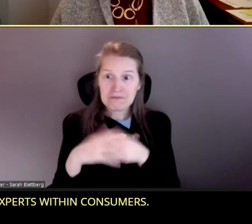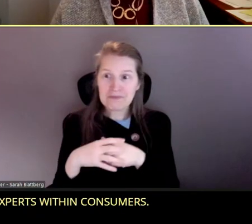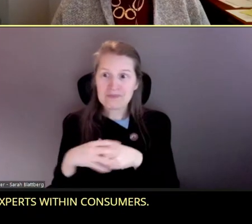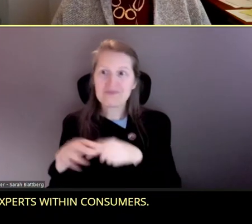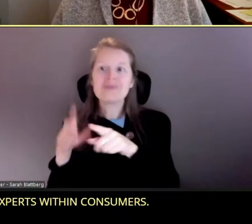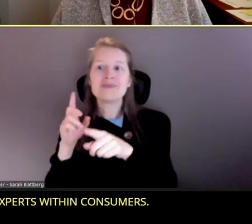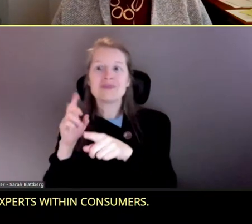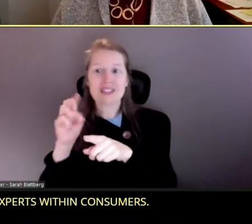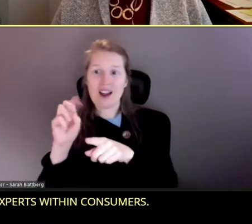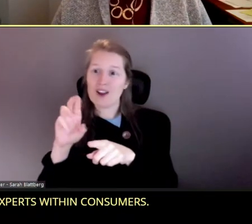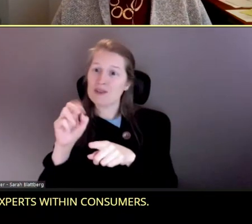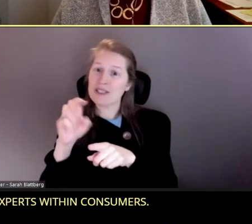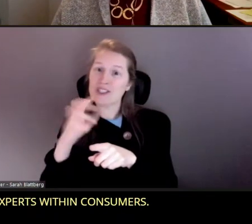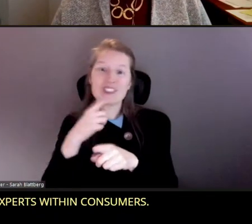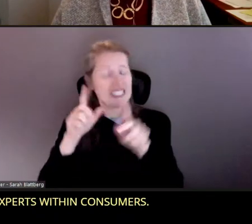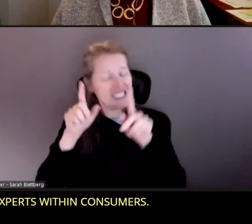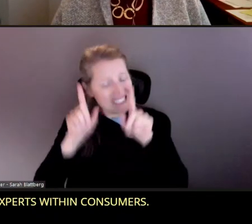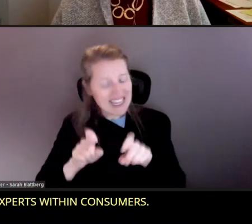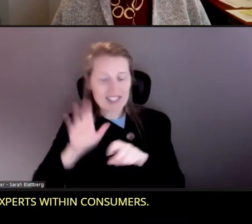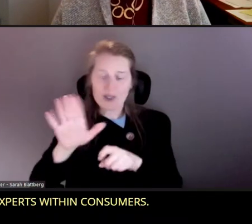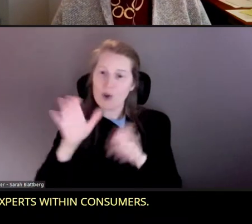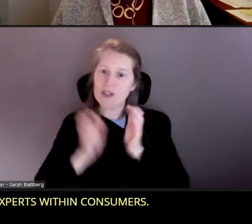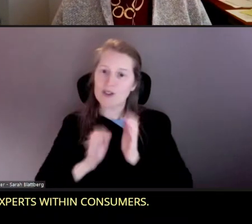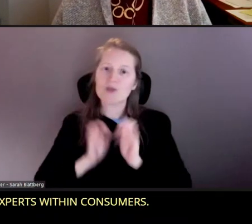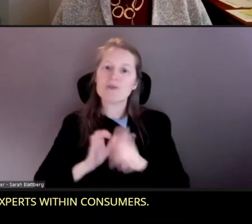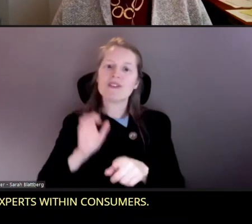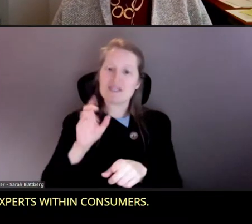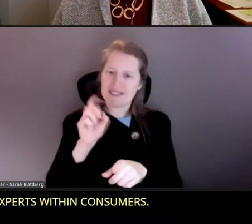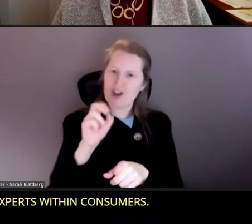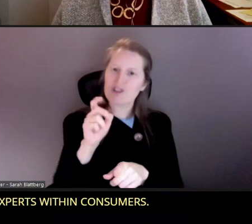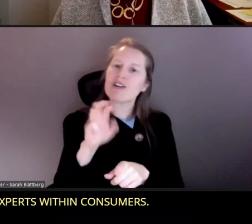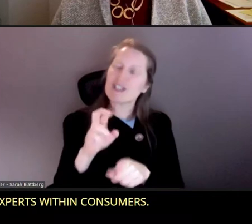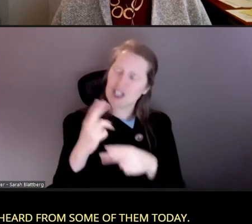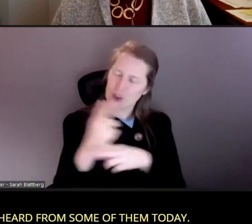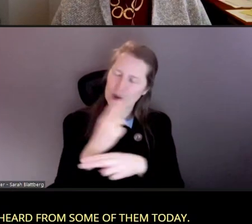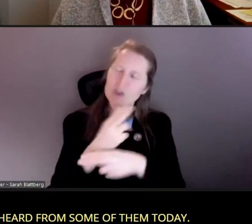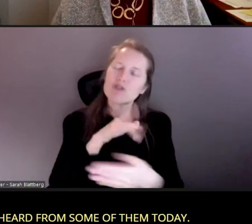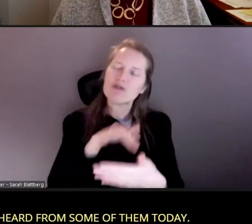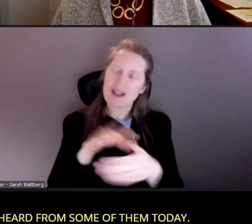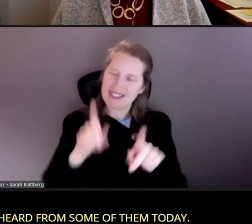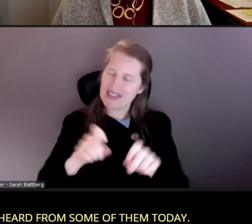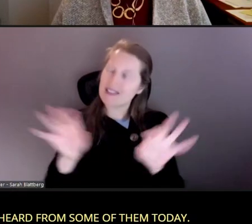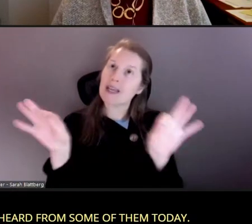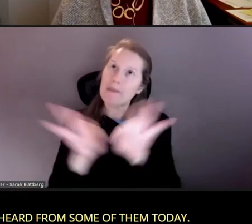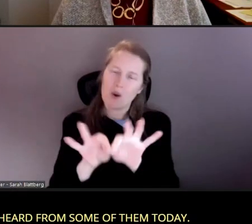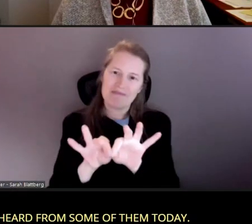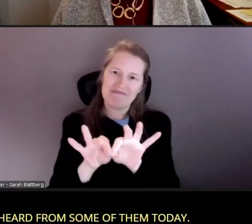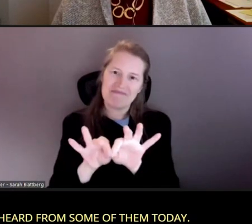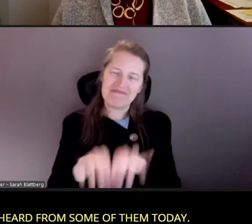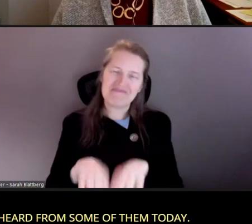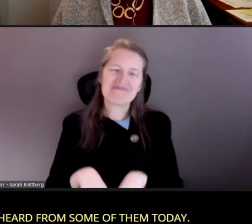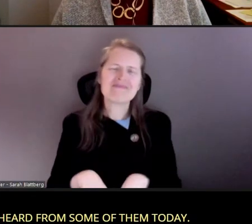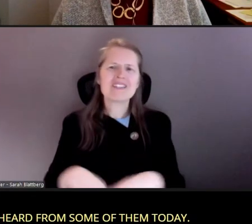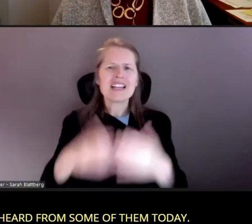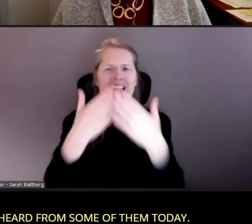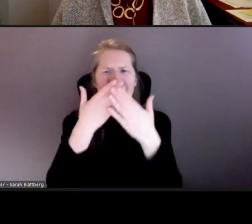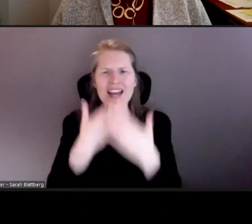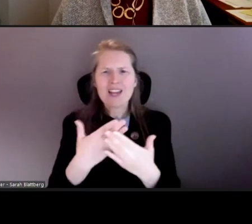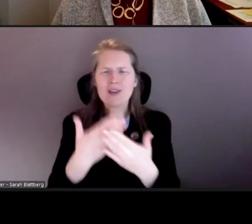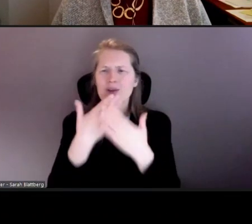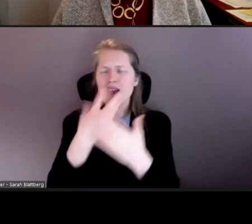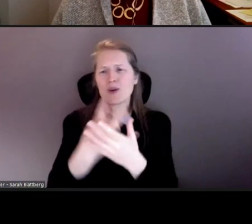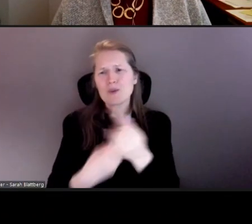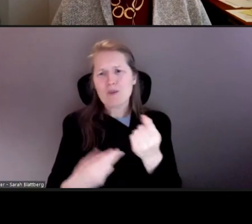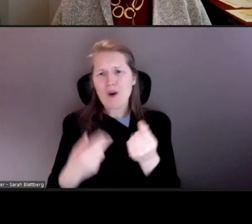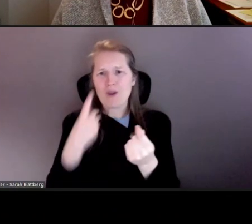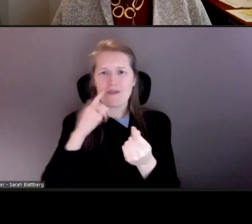consumers. Yeah. User studies, testing, really important. Thank you. Thank you both so much for your expertise,